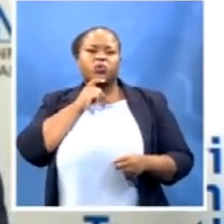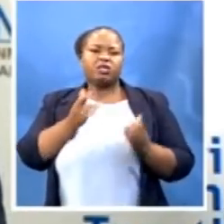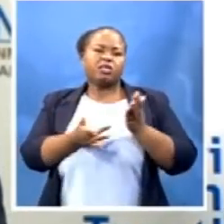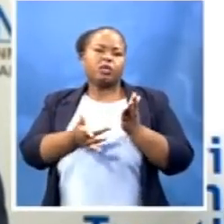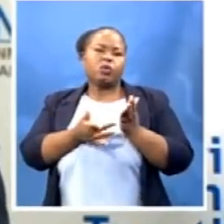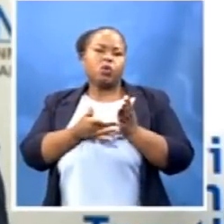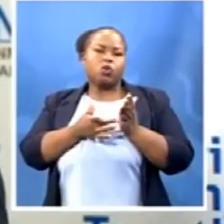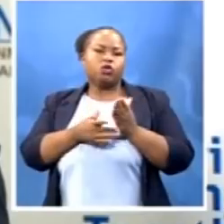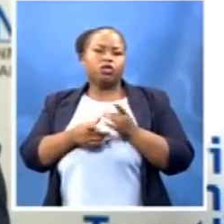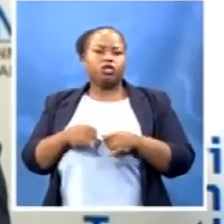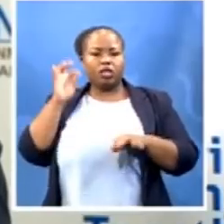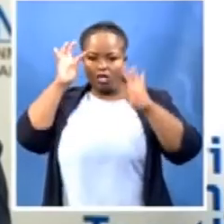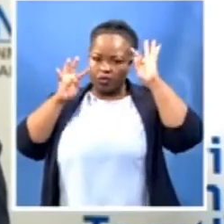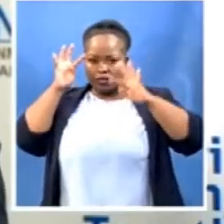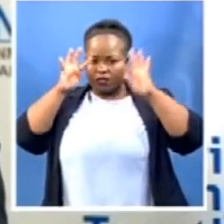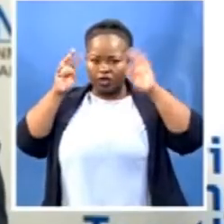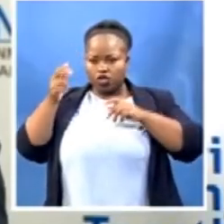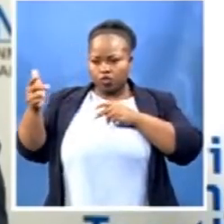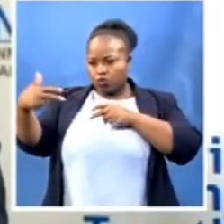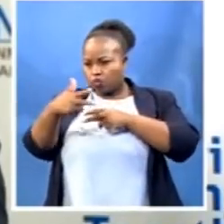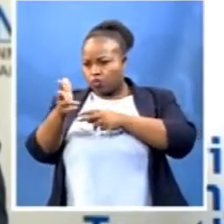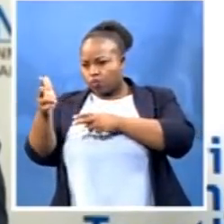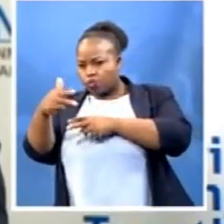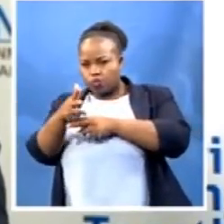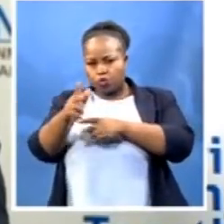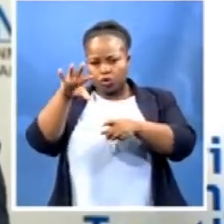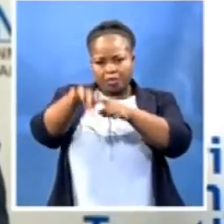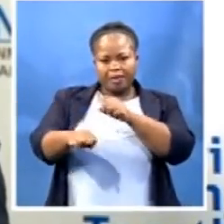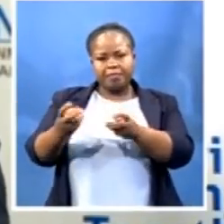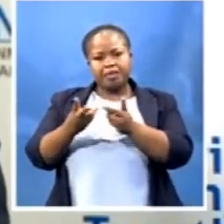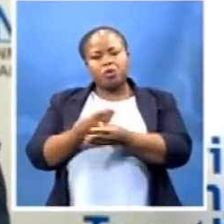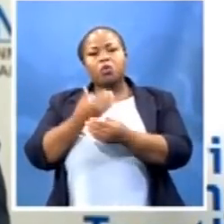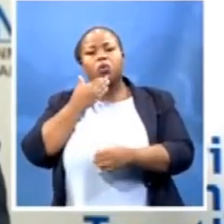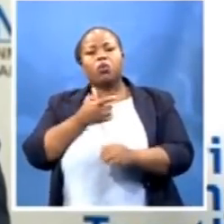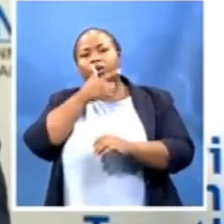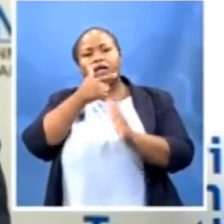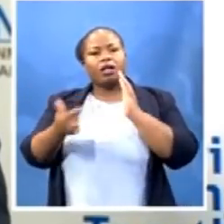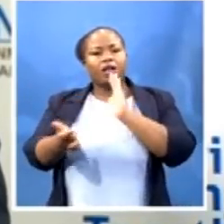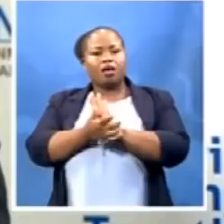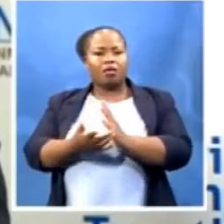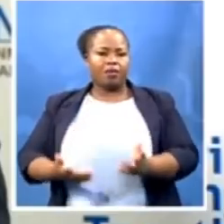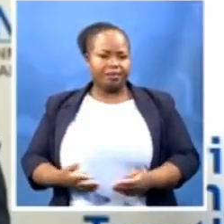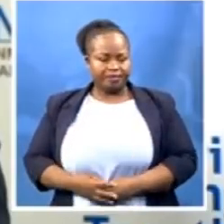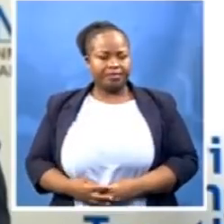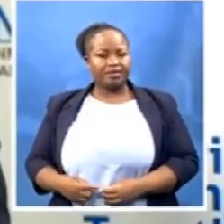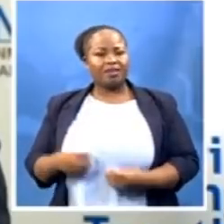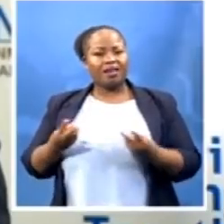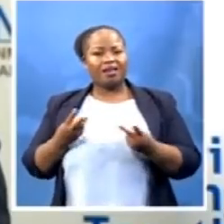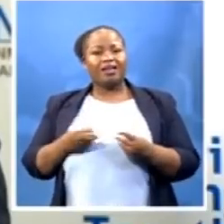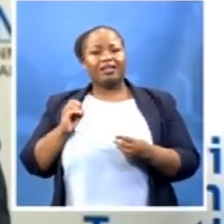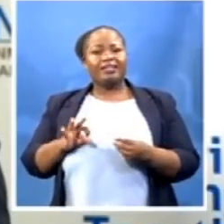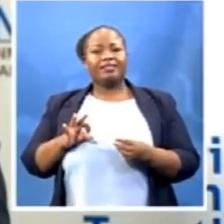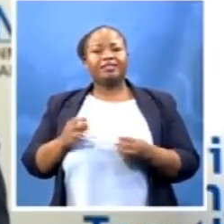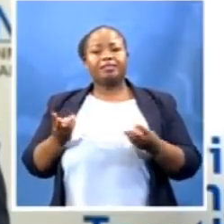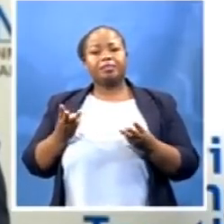to bring this about. Unlawful occupation of government-owned land and buildings